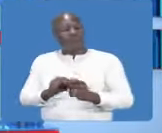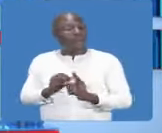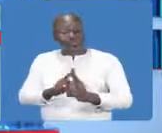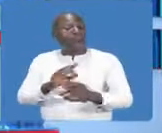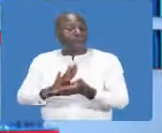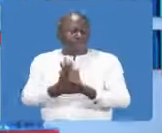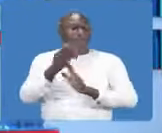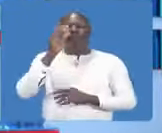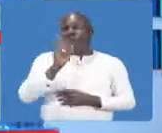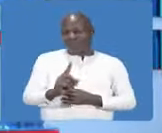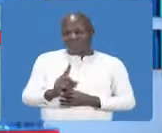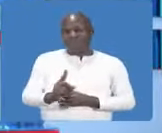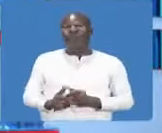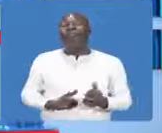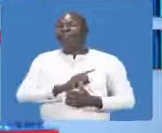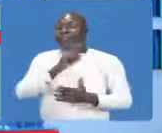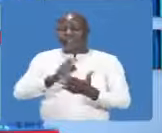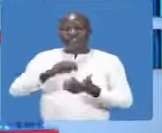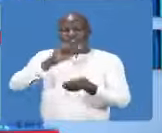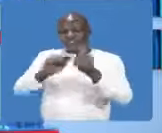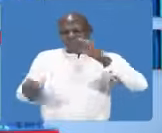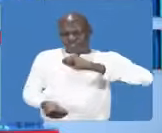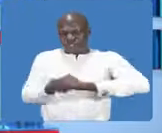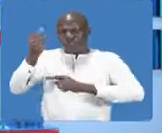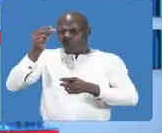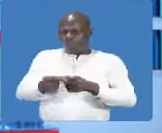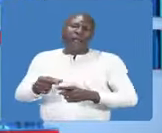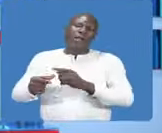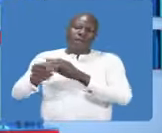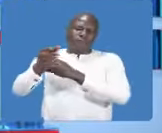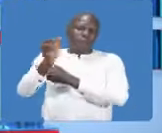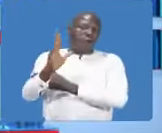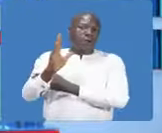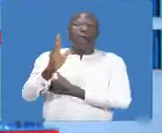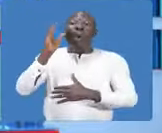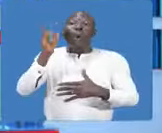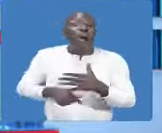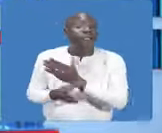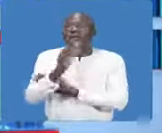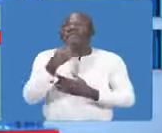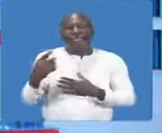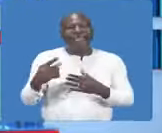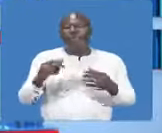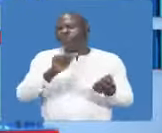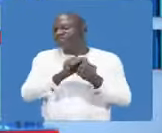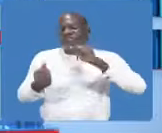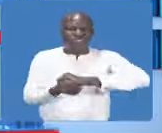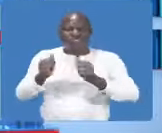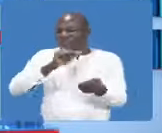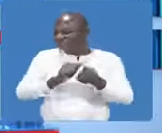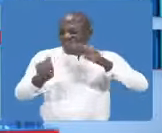Enti, saani ye manye mei, ena e change onyamiya sem. Di onyamiya kano, ni edibi tete